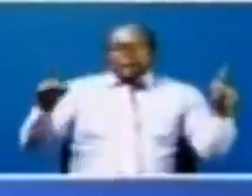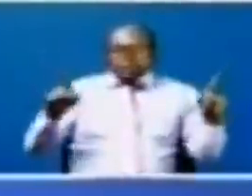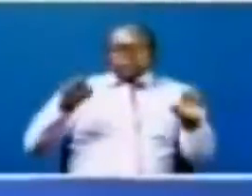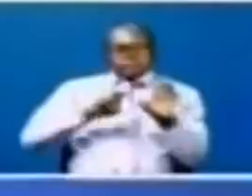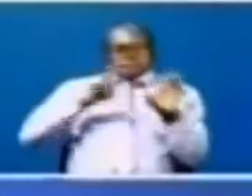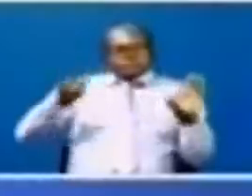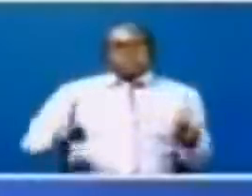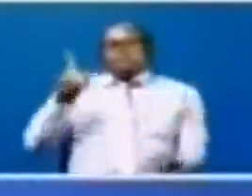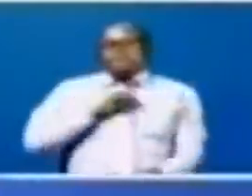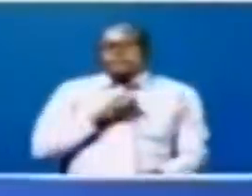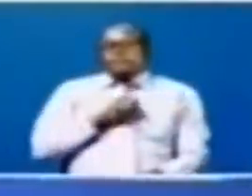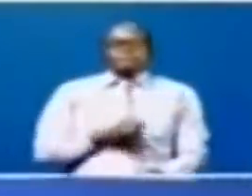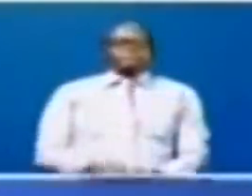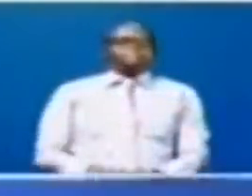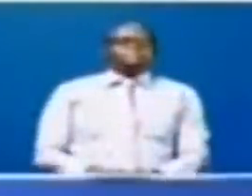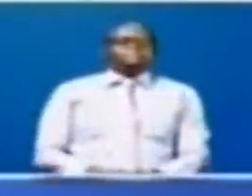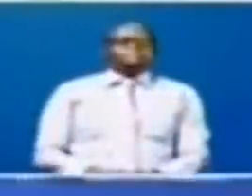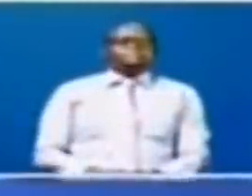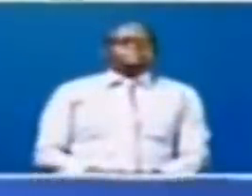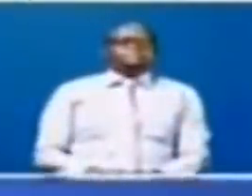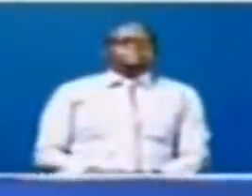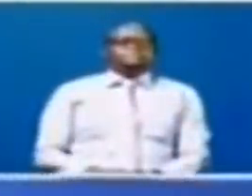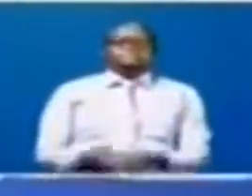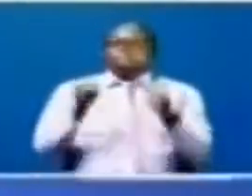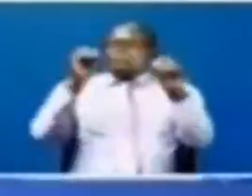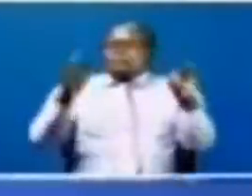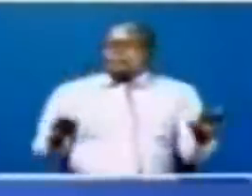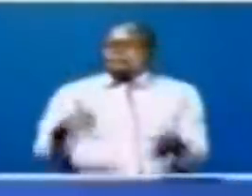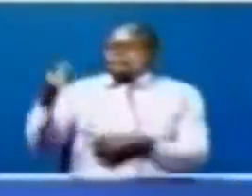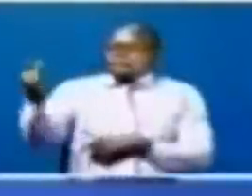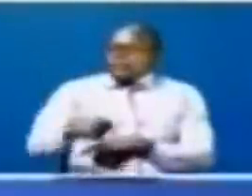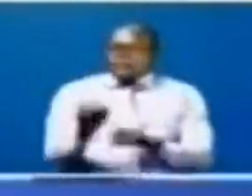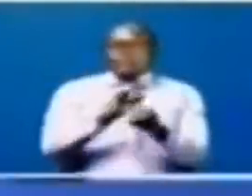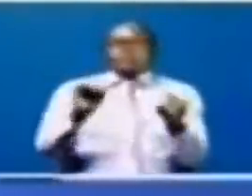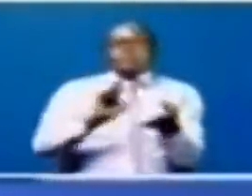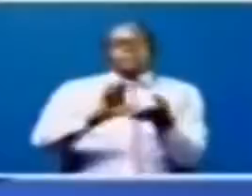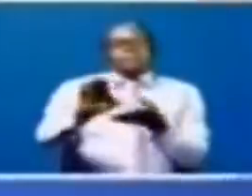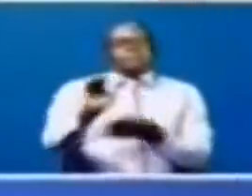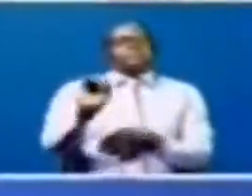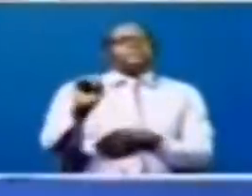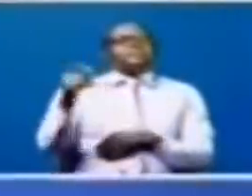they've resigned. And if they've not been receiving their salaries,